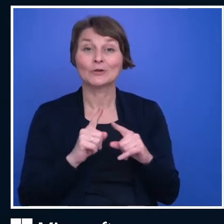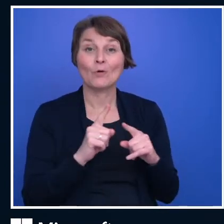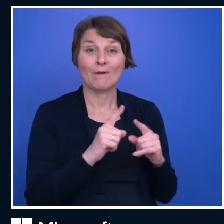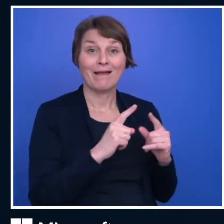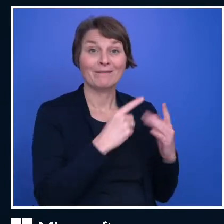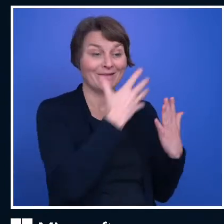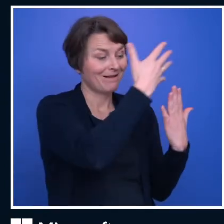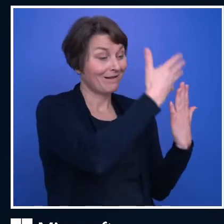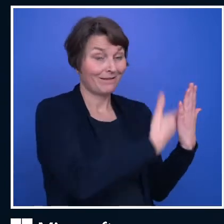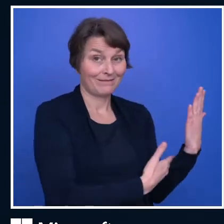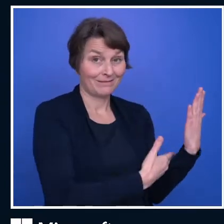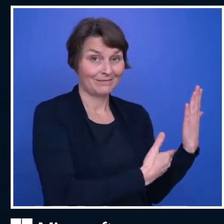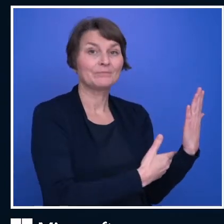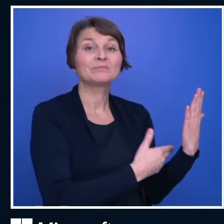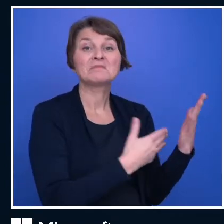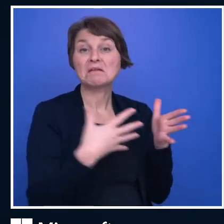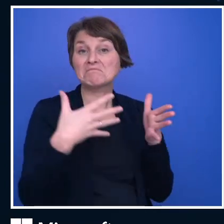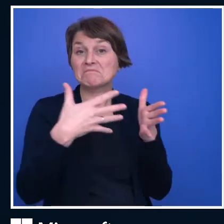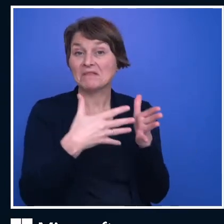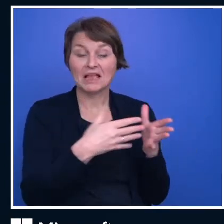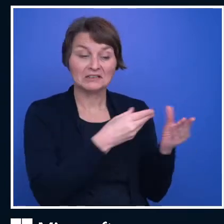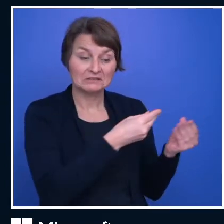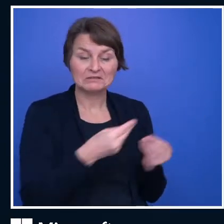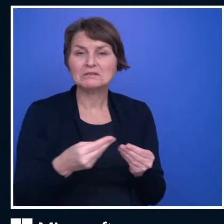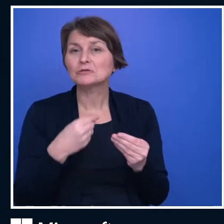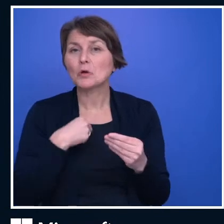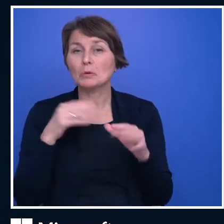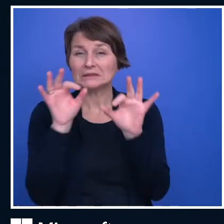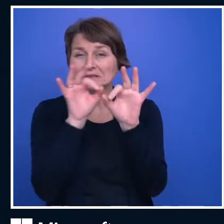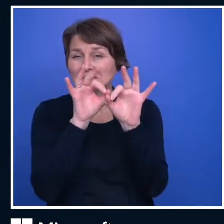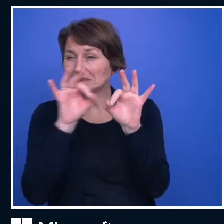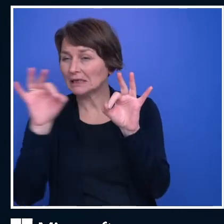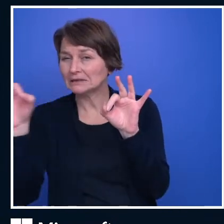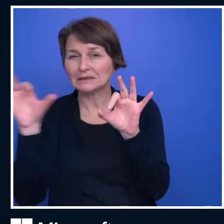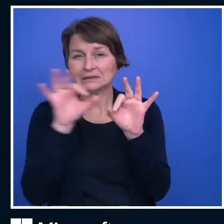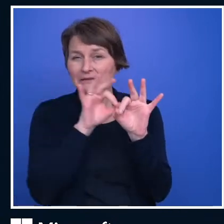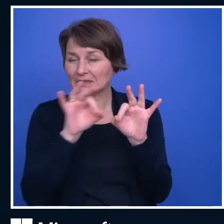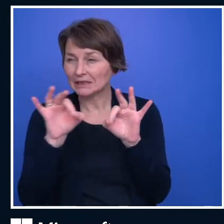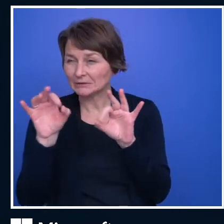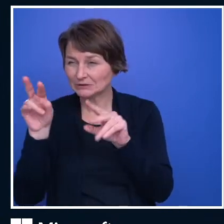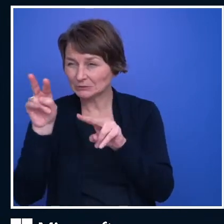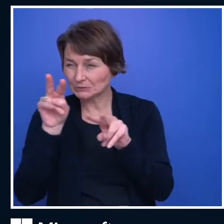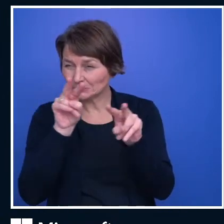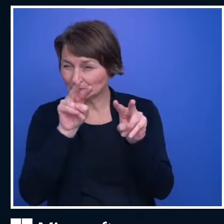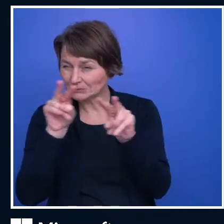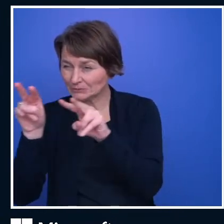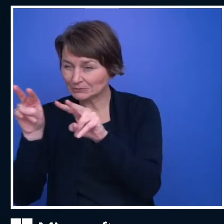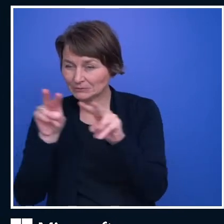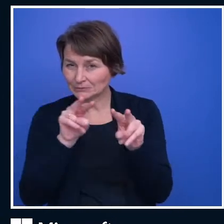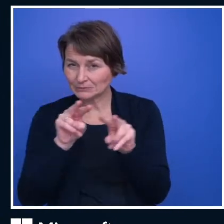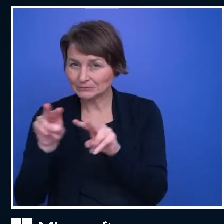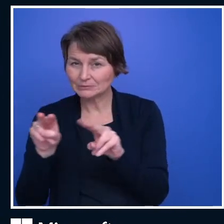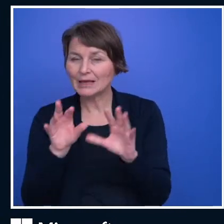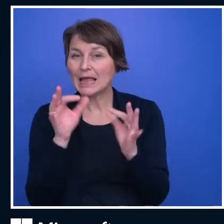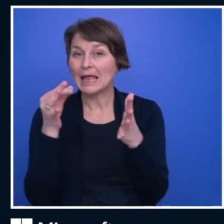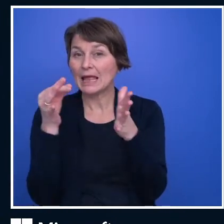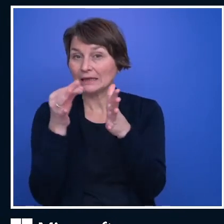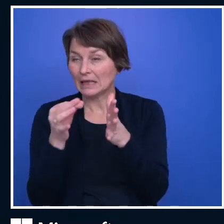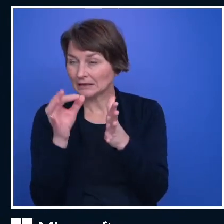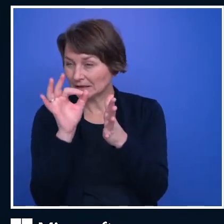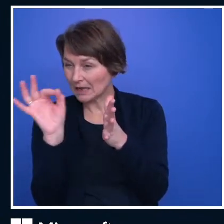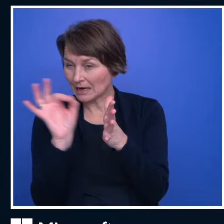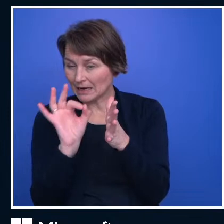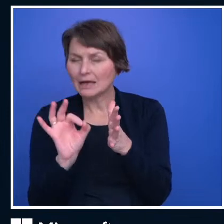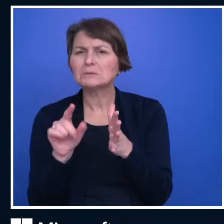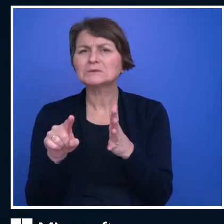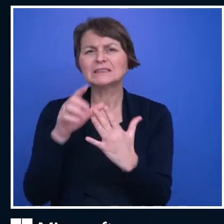we read through each sentence, we analyze it, and then we find out whether the text is, which parts